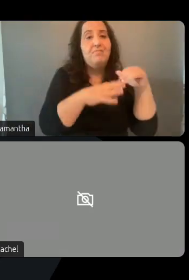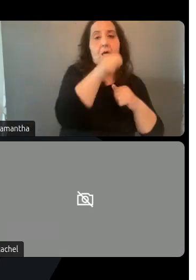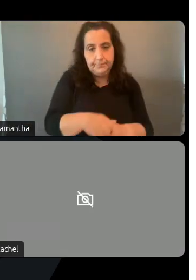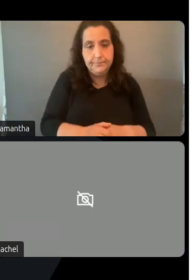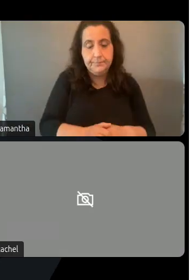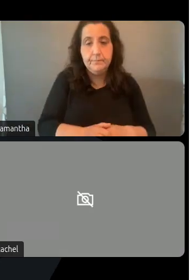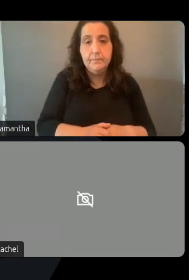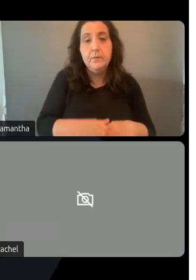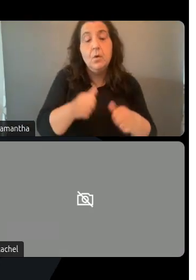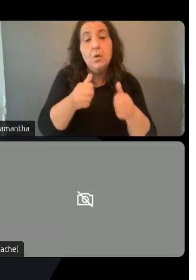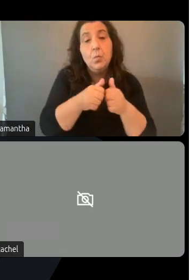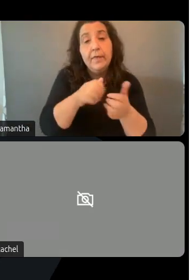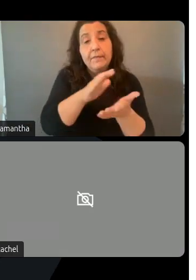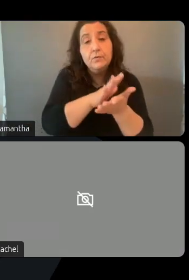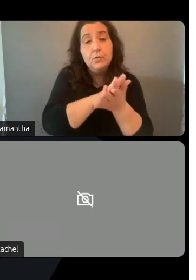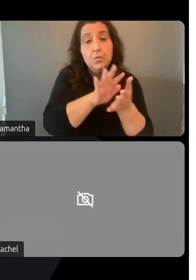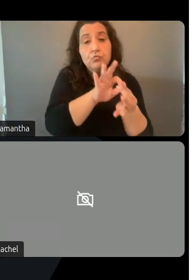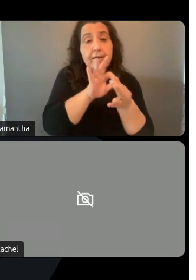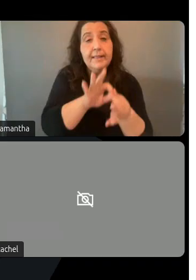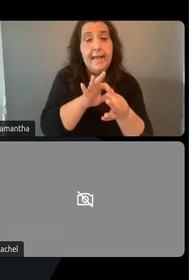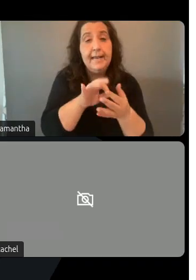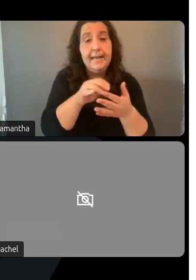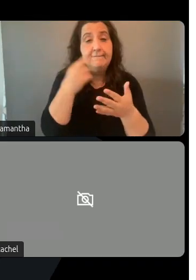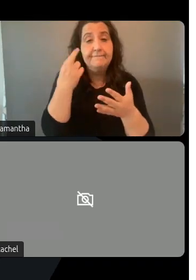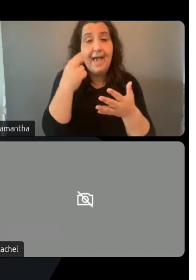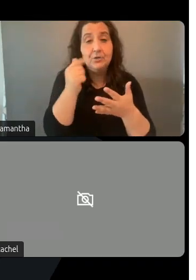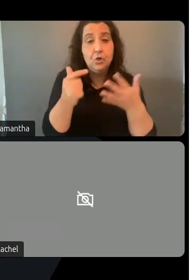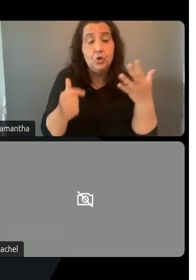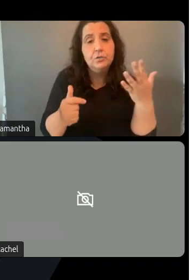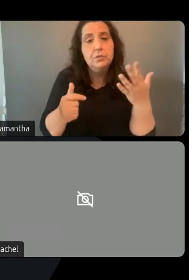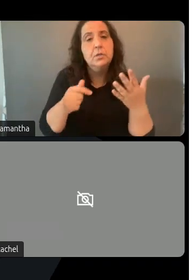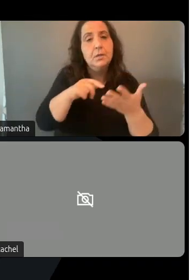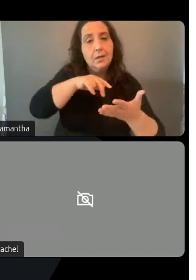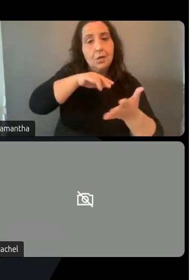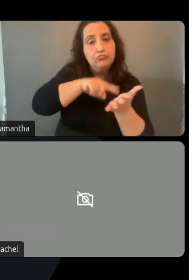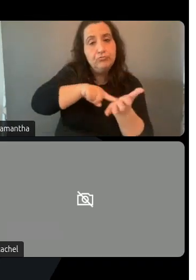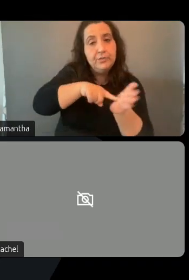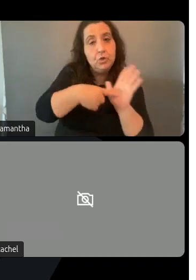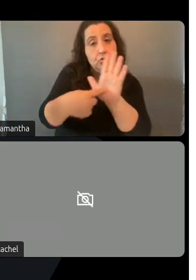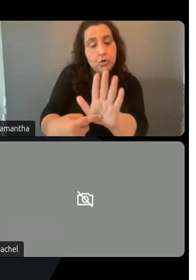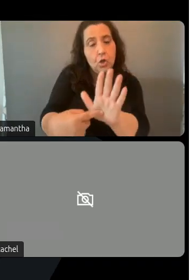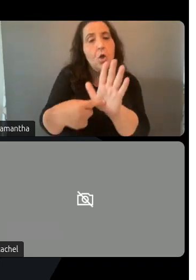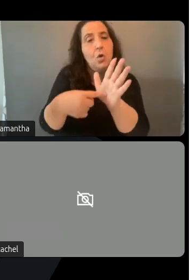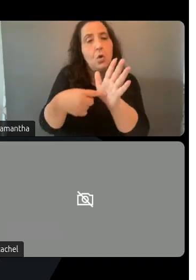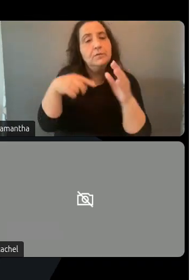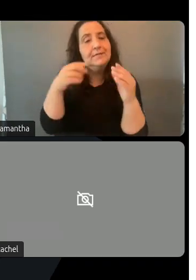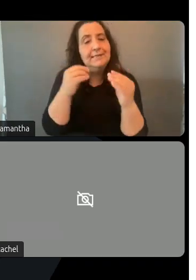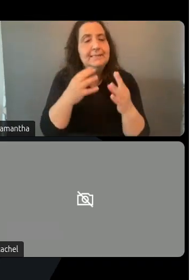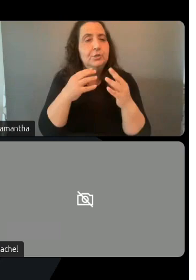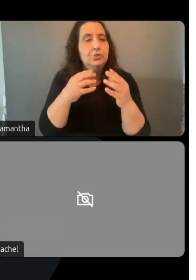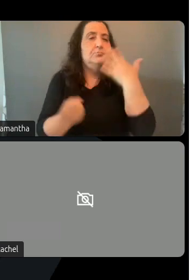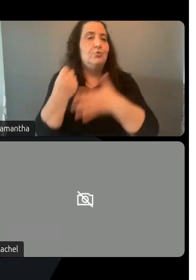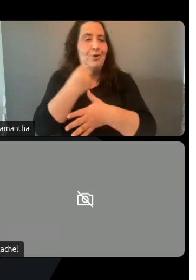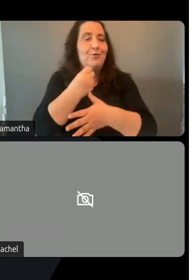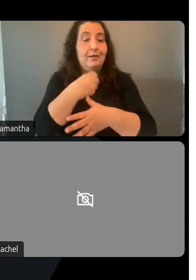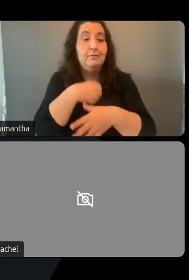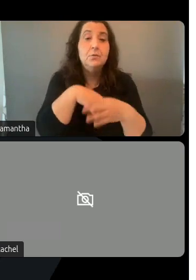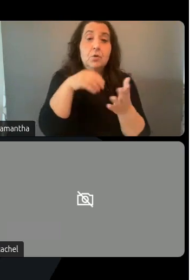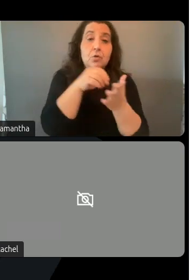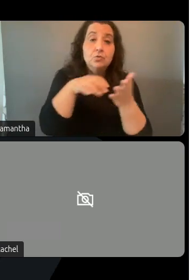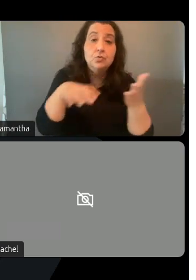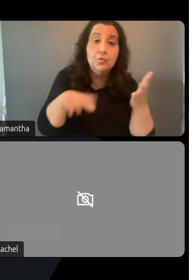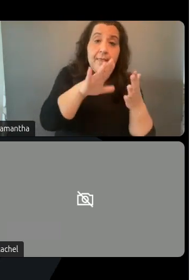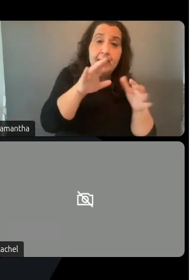related factors, studies show that teachers matter most. When it comes to student performance on reading and